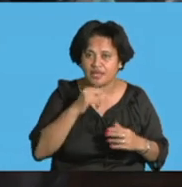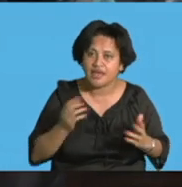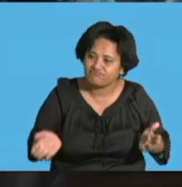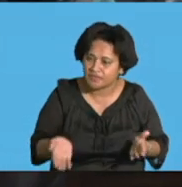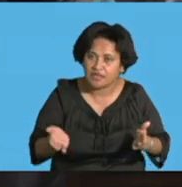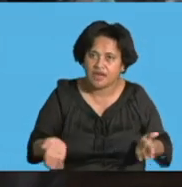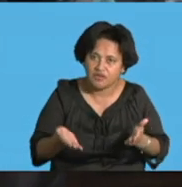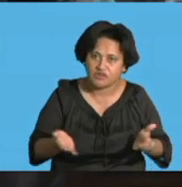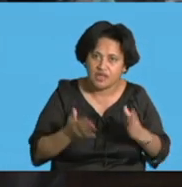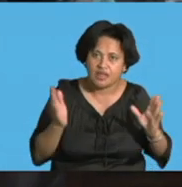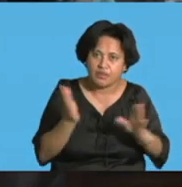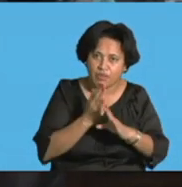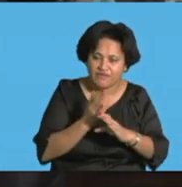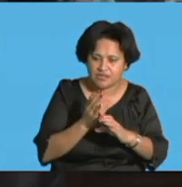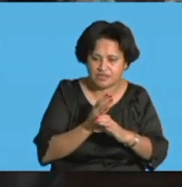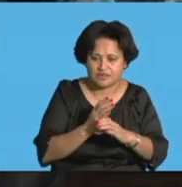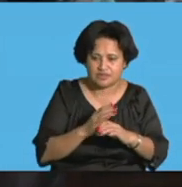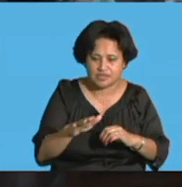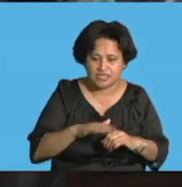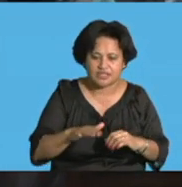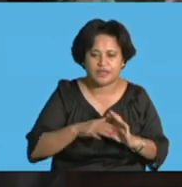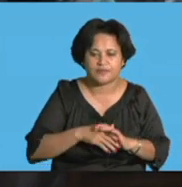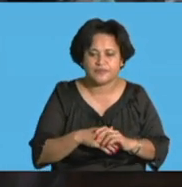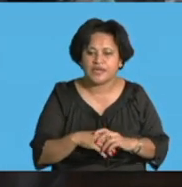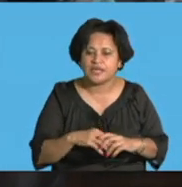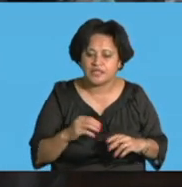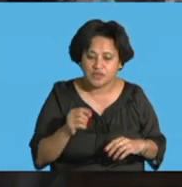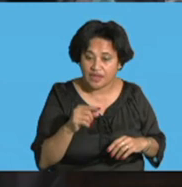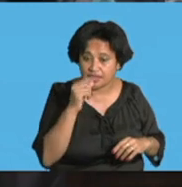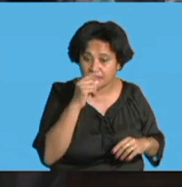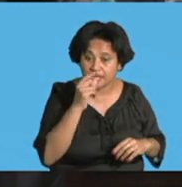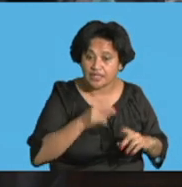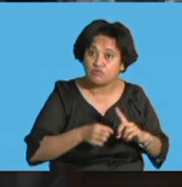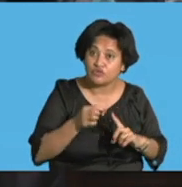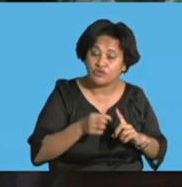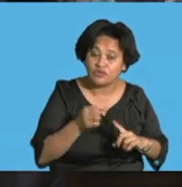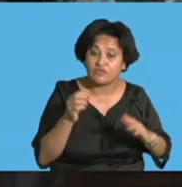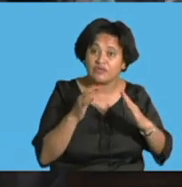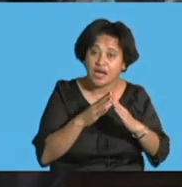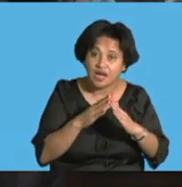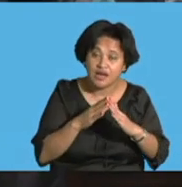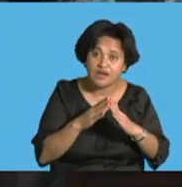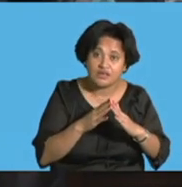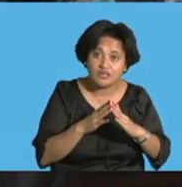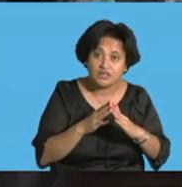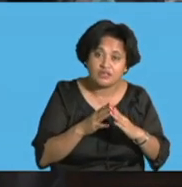into housing to increase both house stocks and rental homes in the